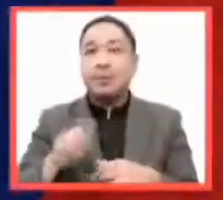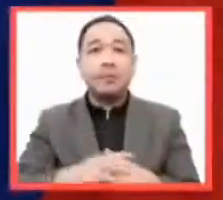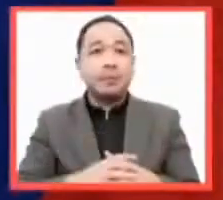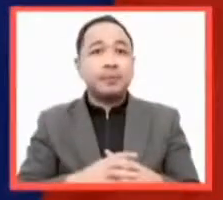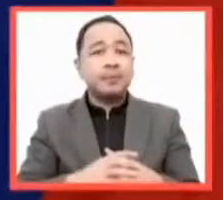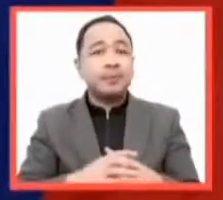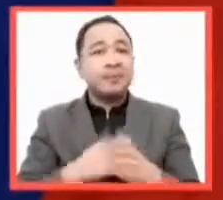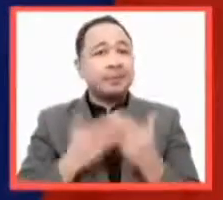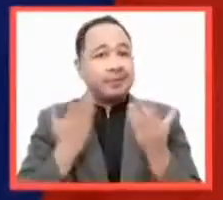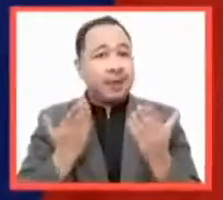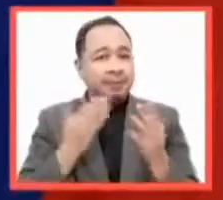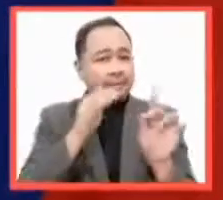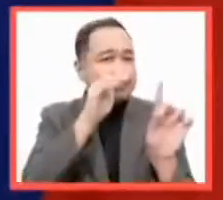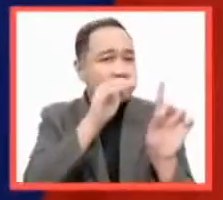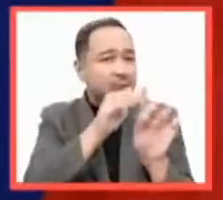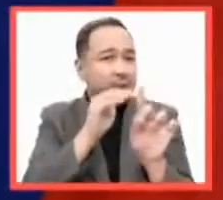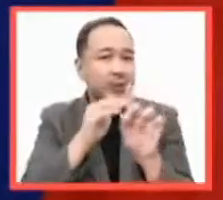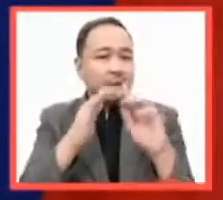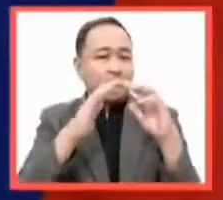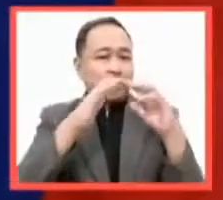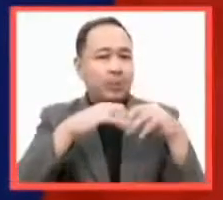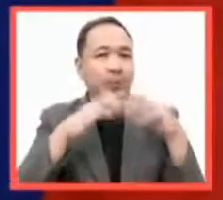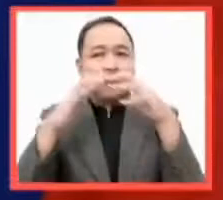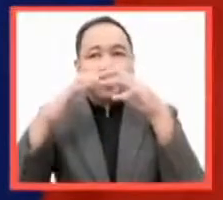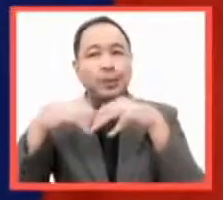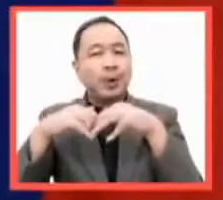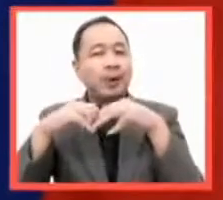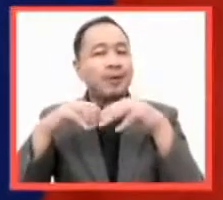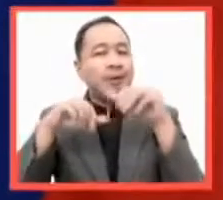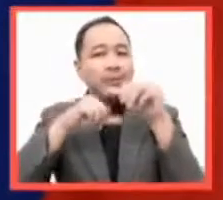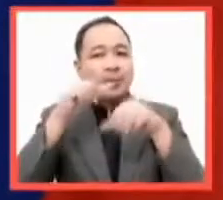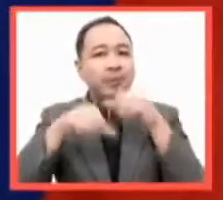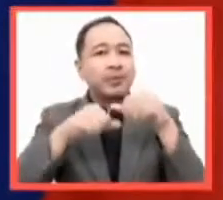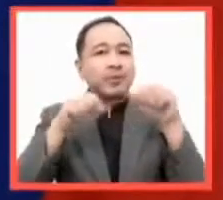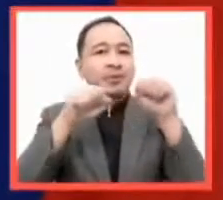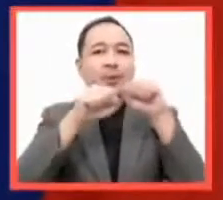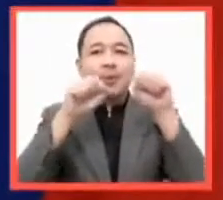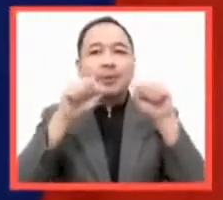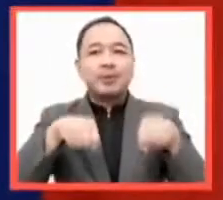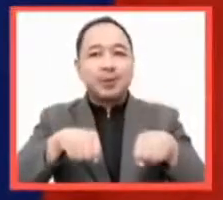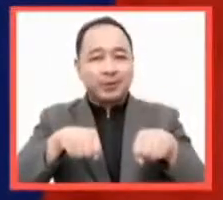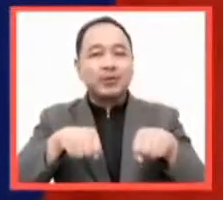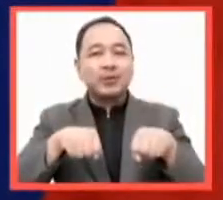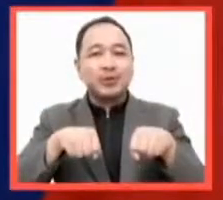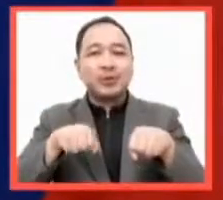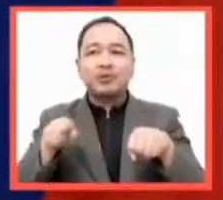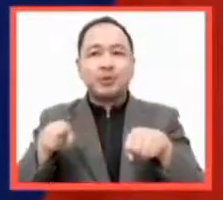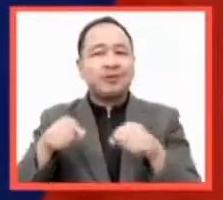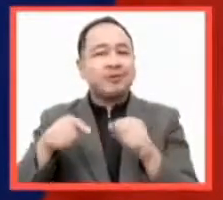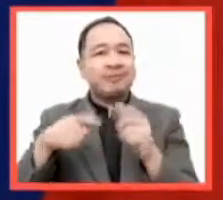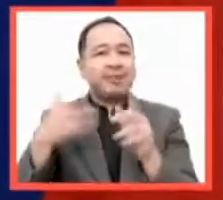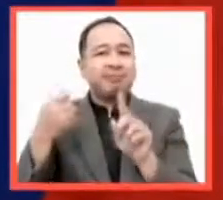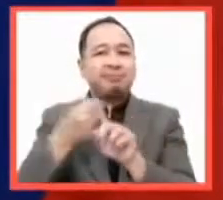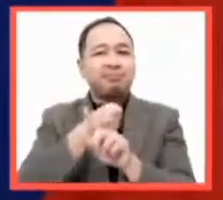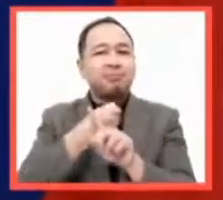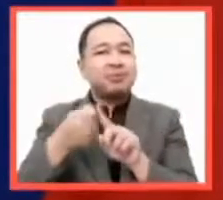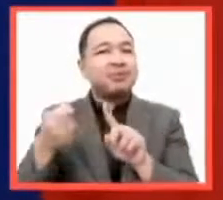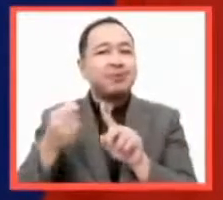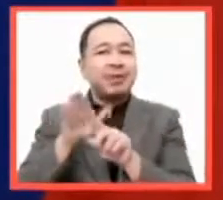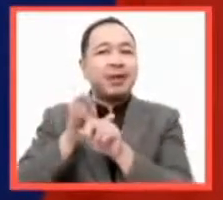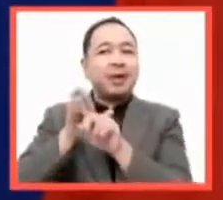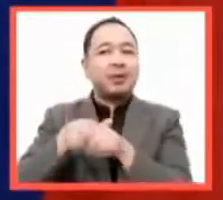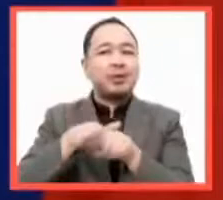We call for the abolition of all structures that allow exploitations and oppression of migrant